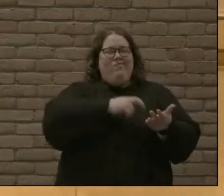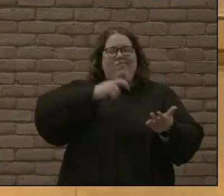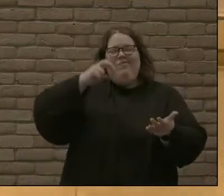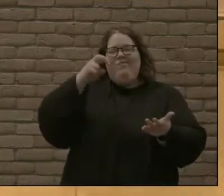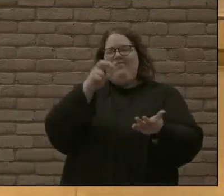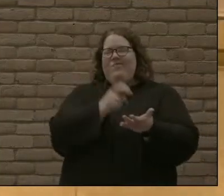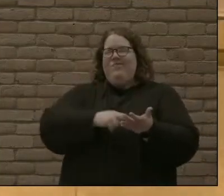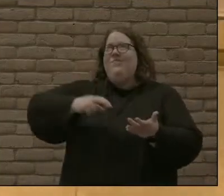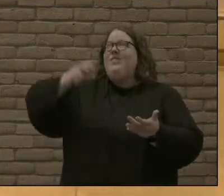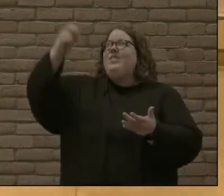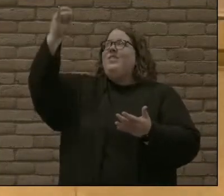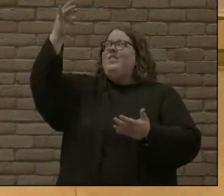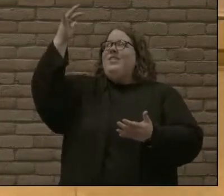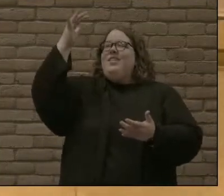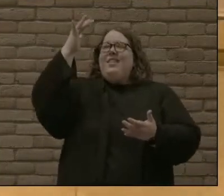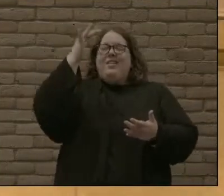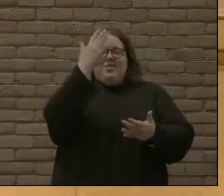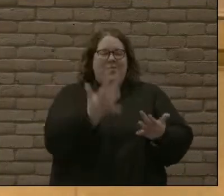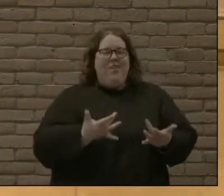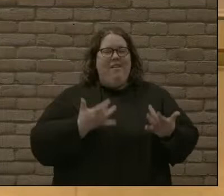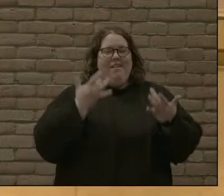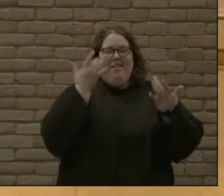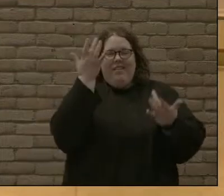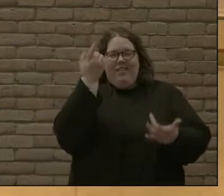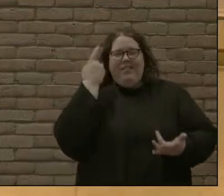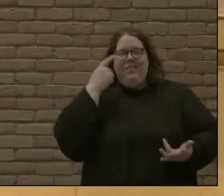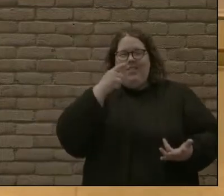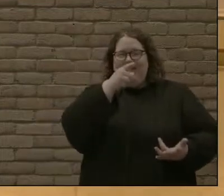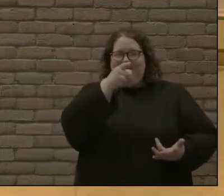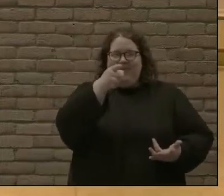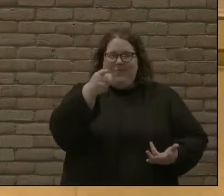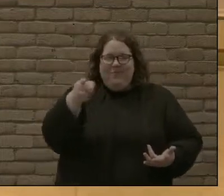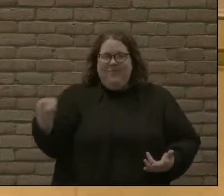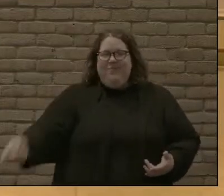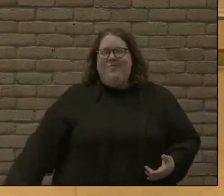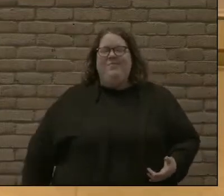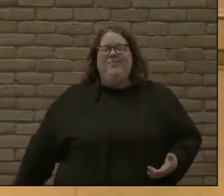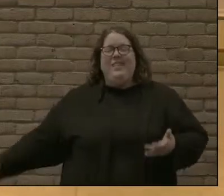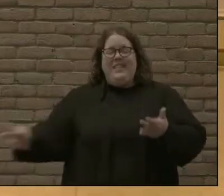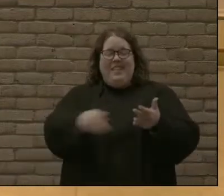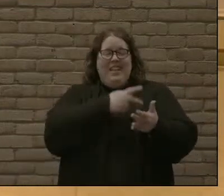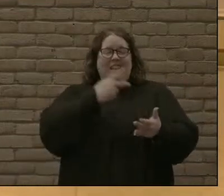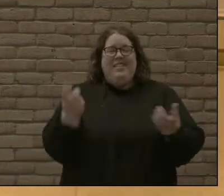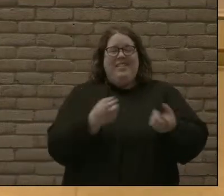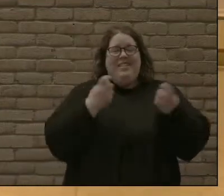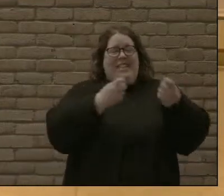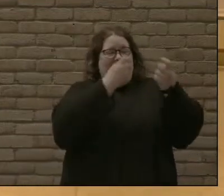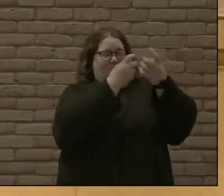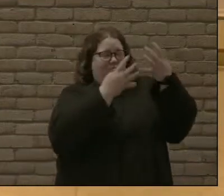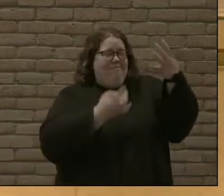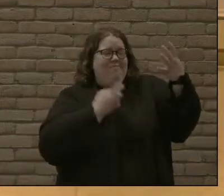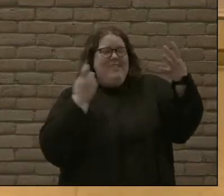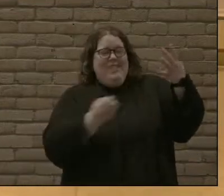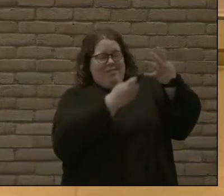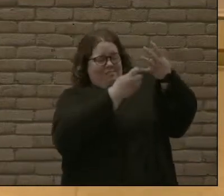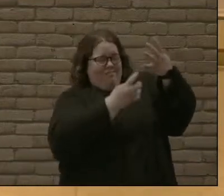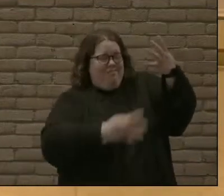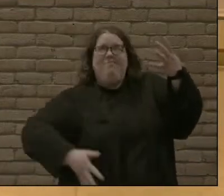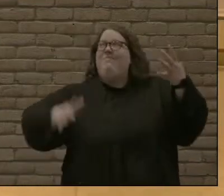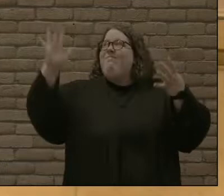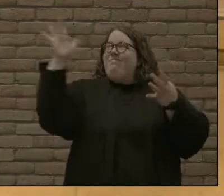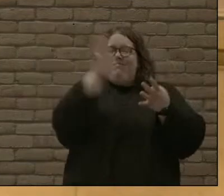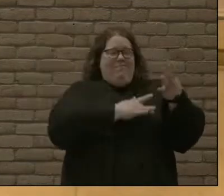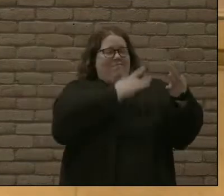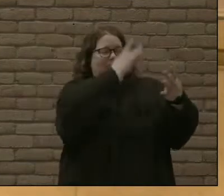Spaces, graces waiting for you. Dance like the weight has been lifted.